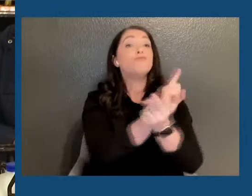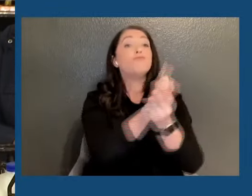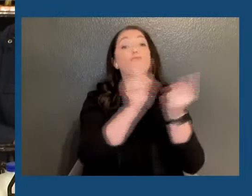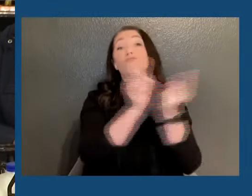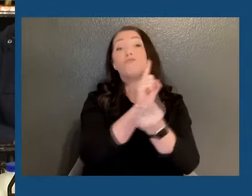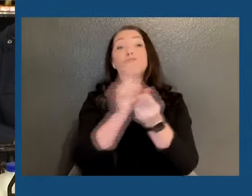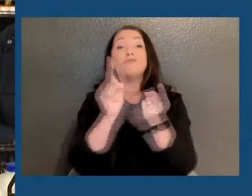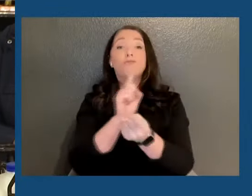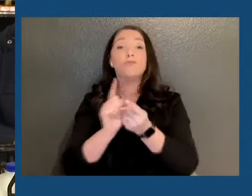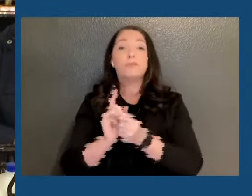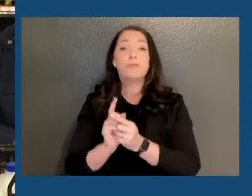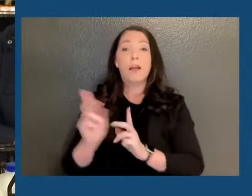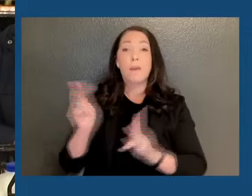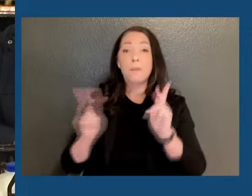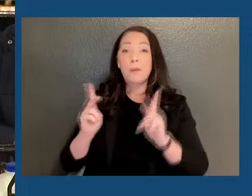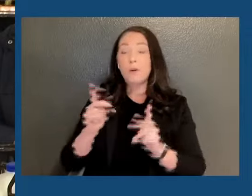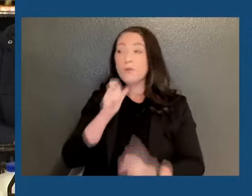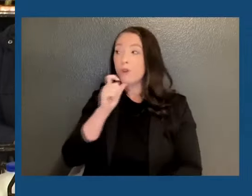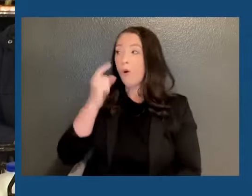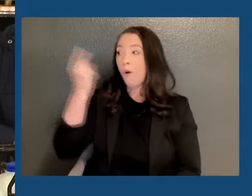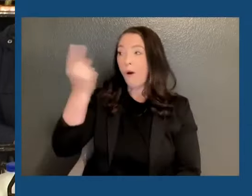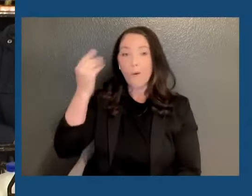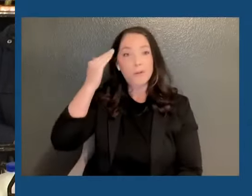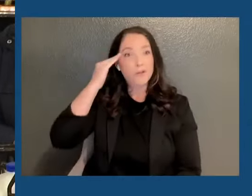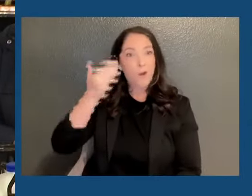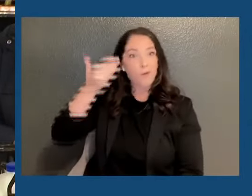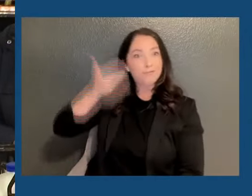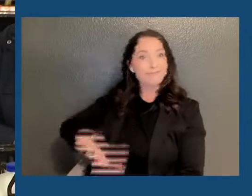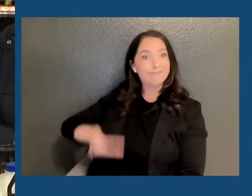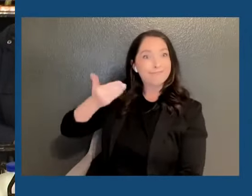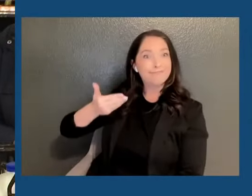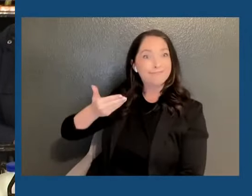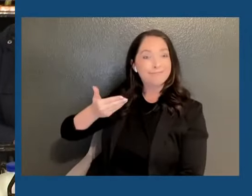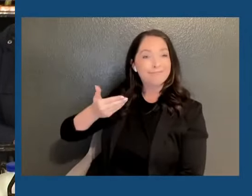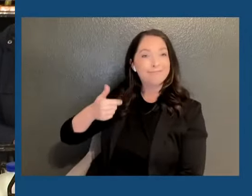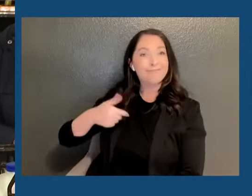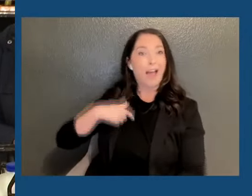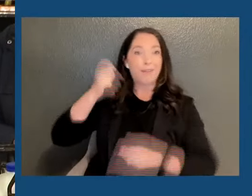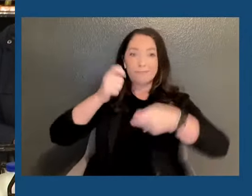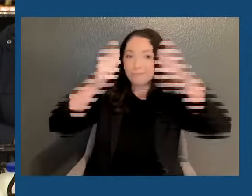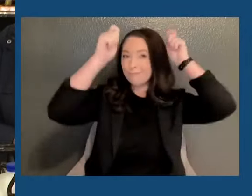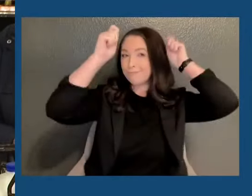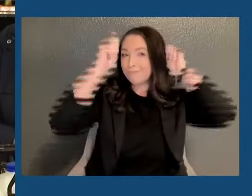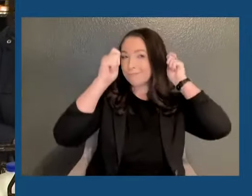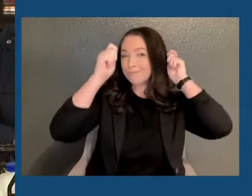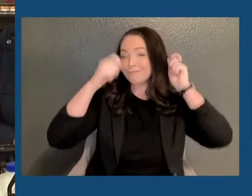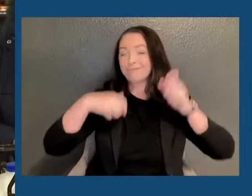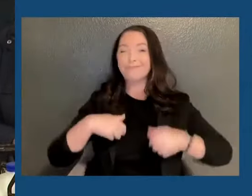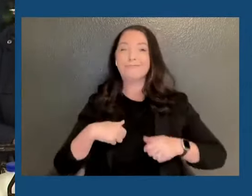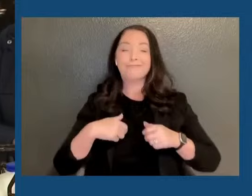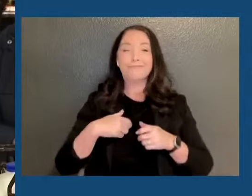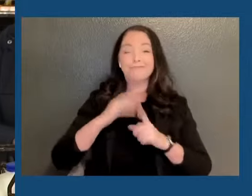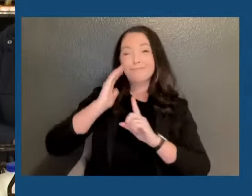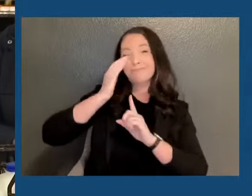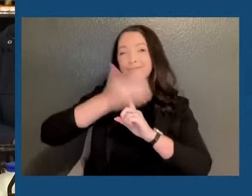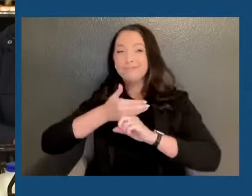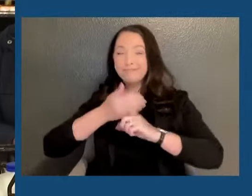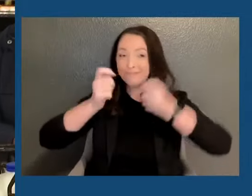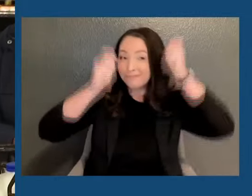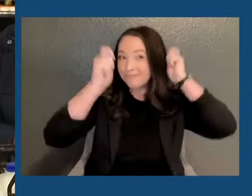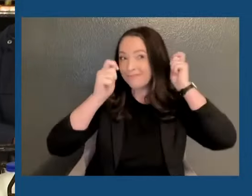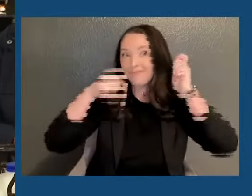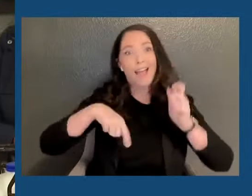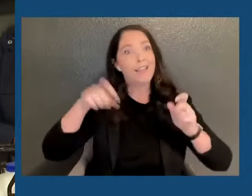people don't always know it's me. I put on a baseball hat and a ponytail. I'm pretty good at disguises because I have to get my shopping done.